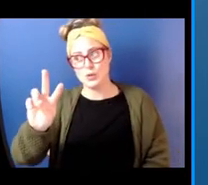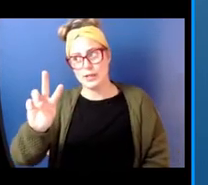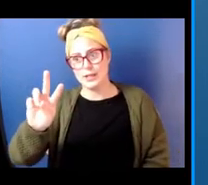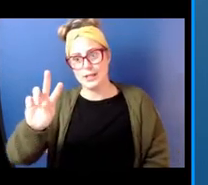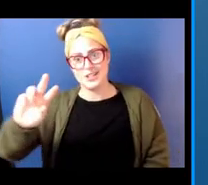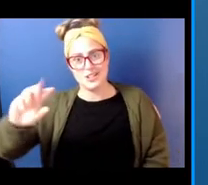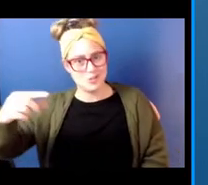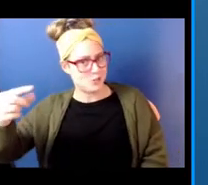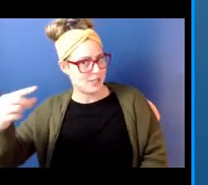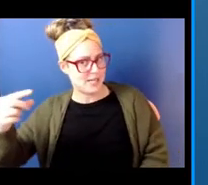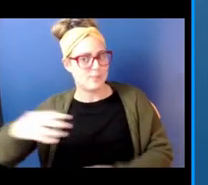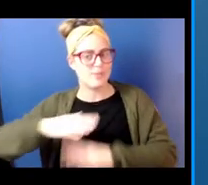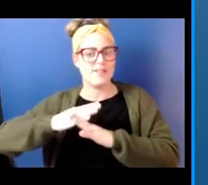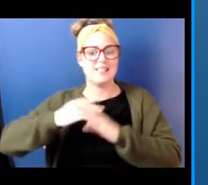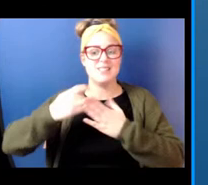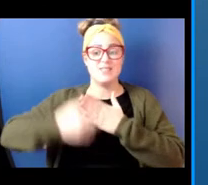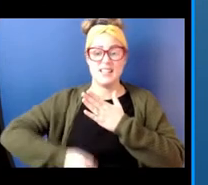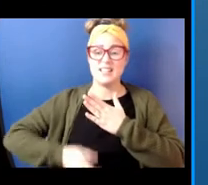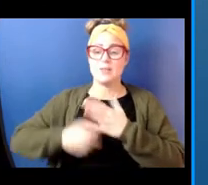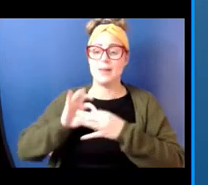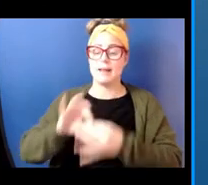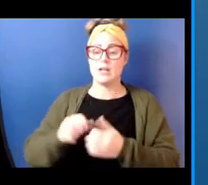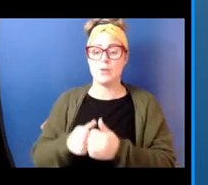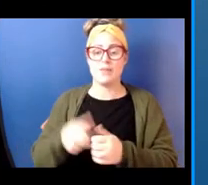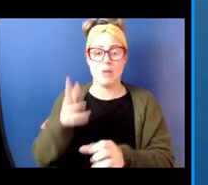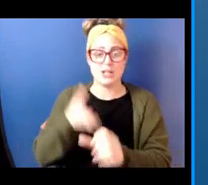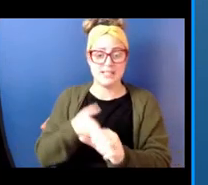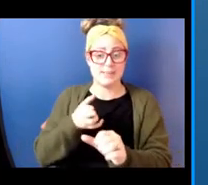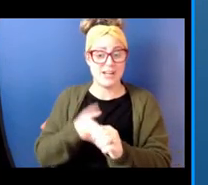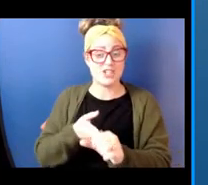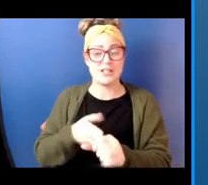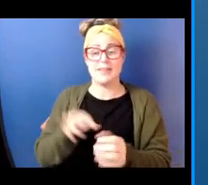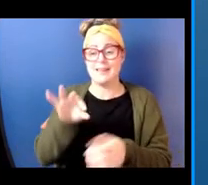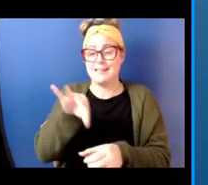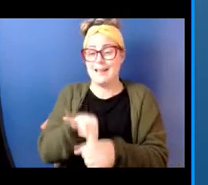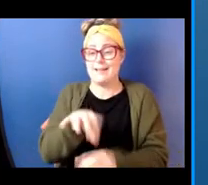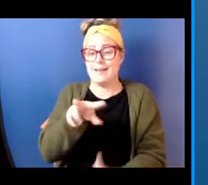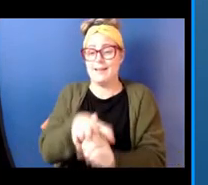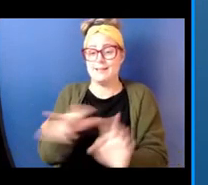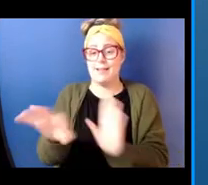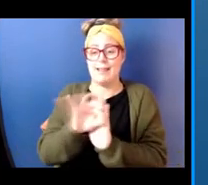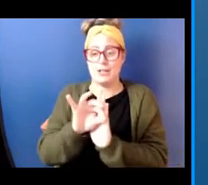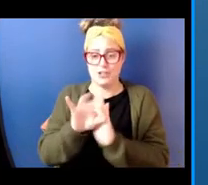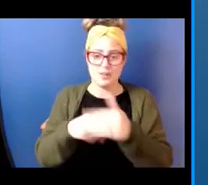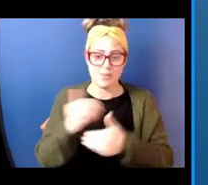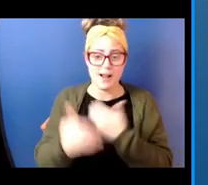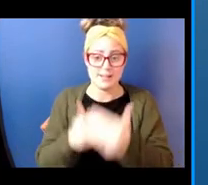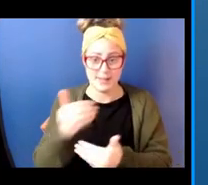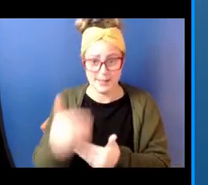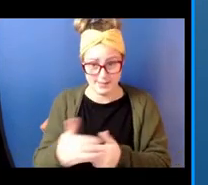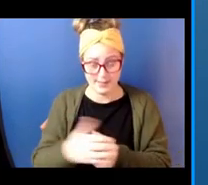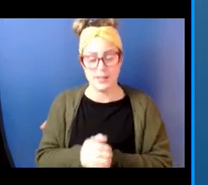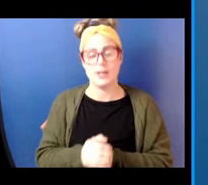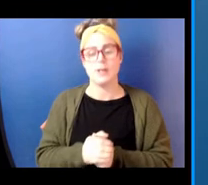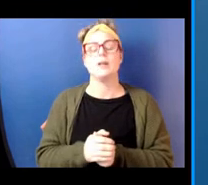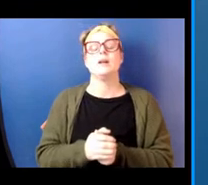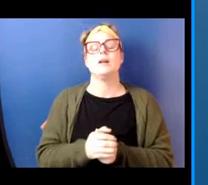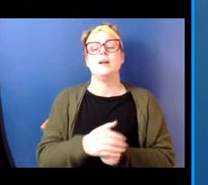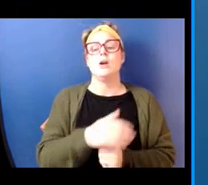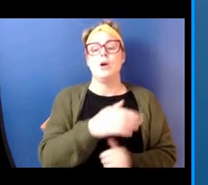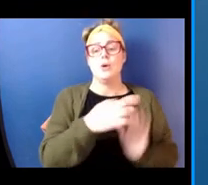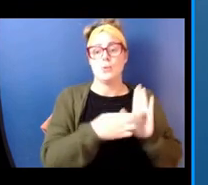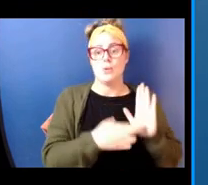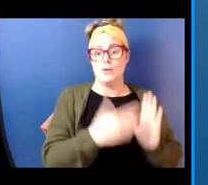to participating in the delegate selection process and while rule 15 Point D